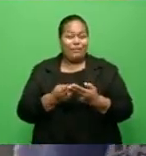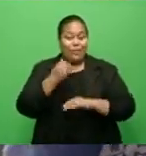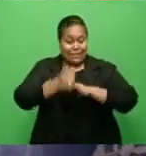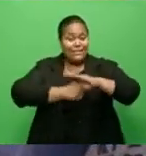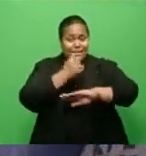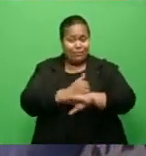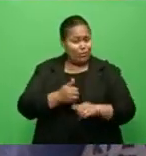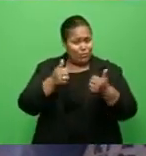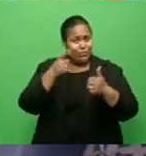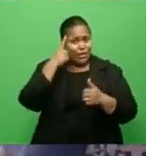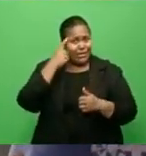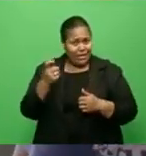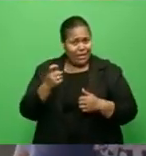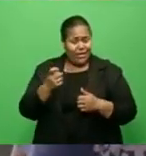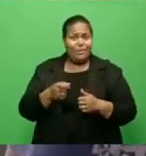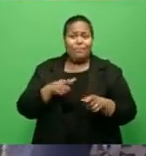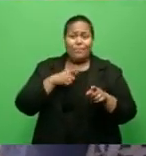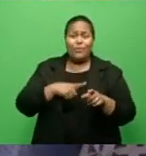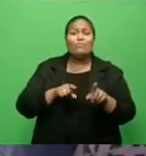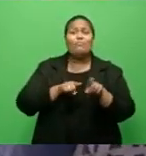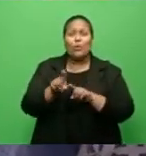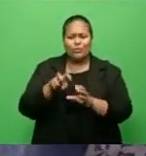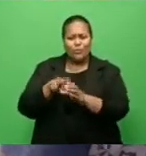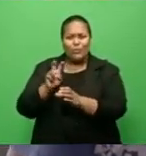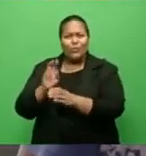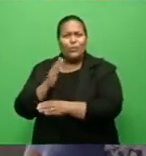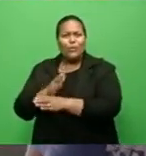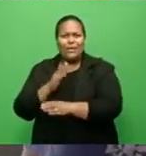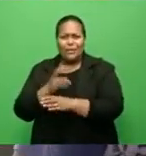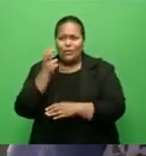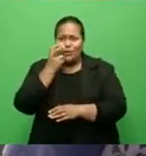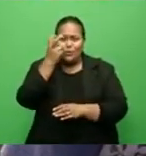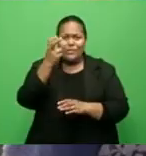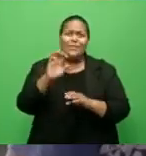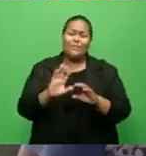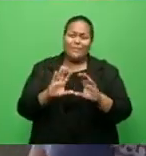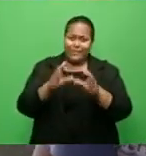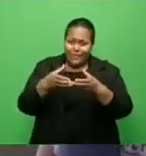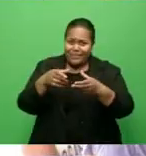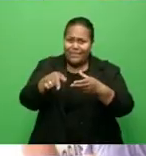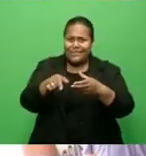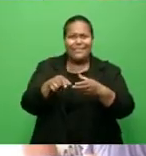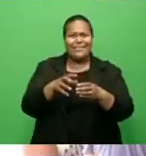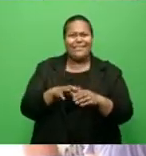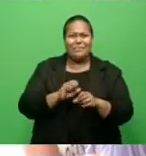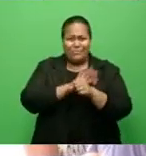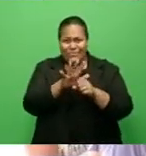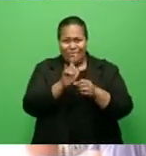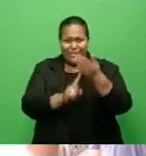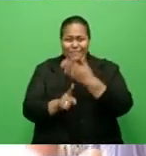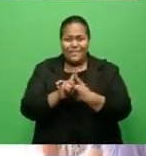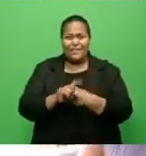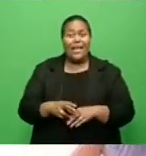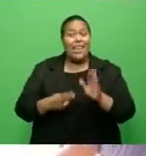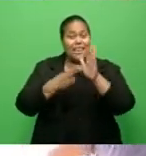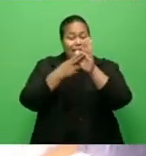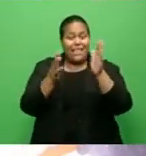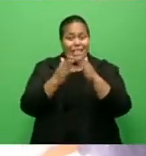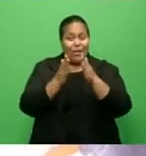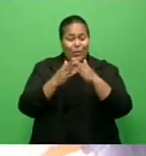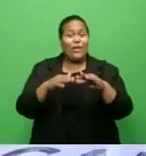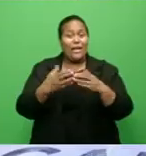to slow down. The numbers continue to accelerate at the flea market with the hope of earning money for their family.